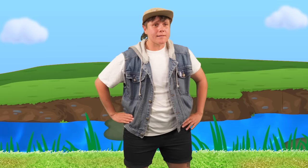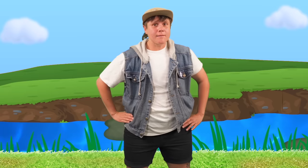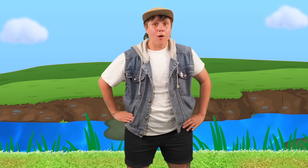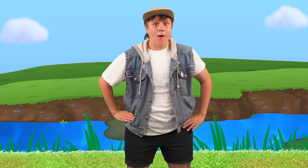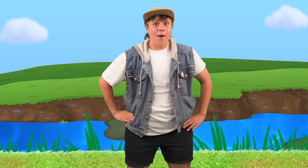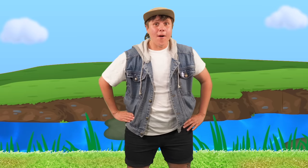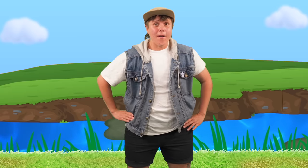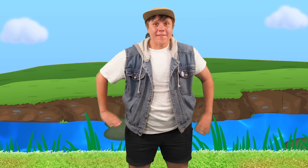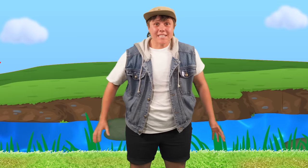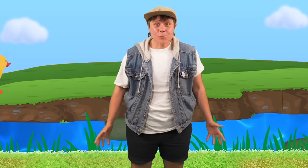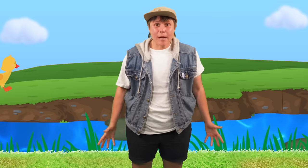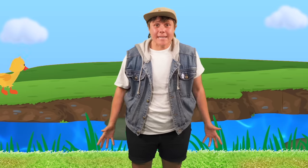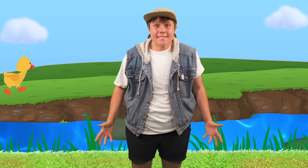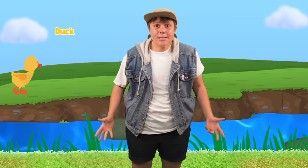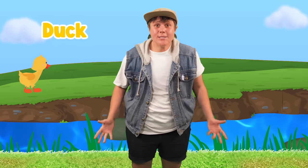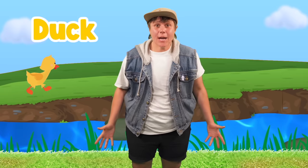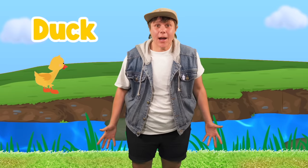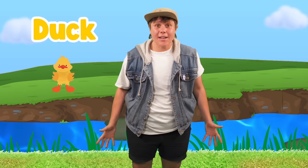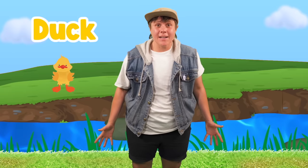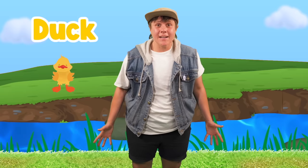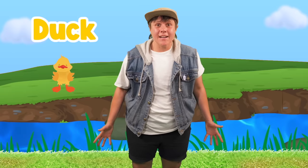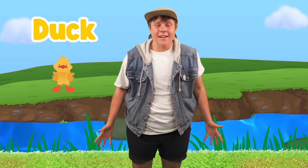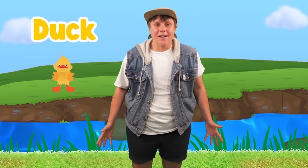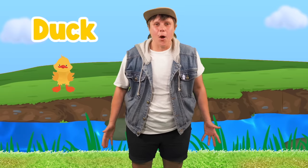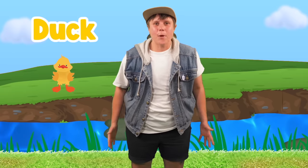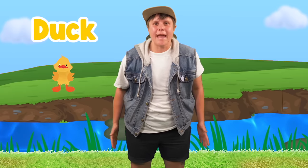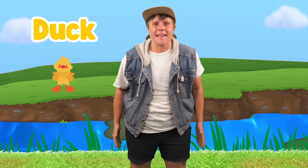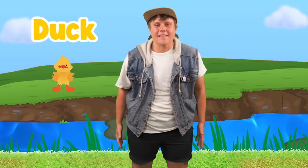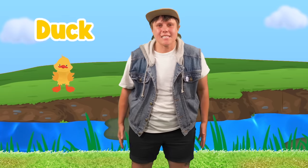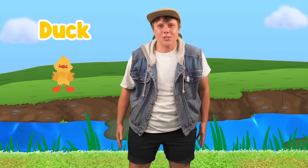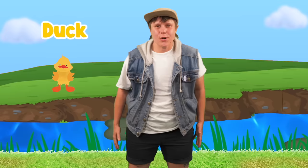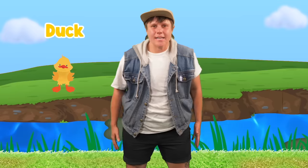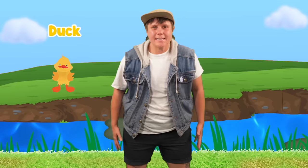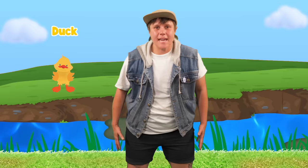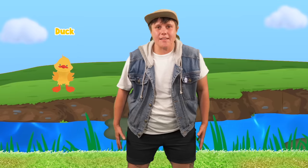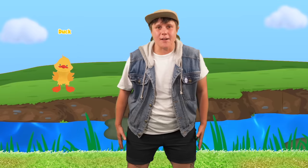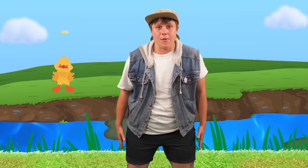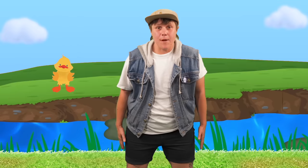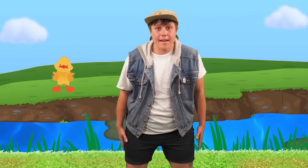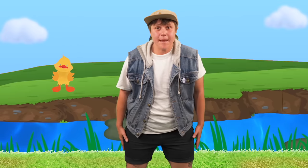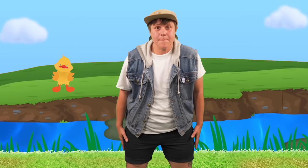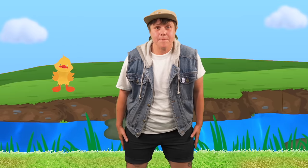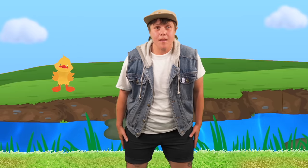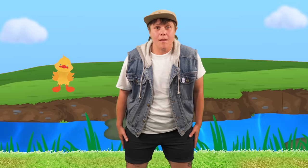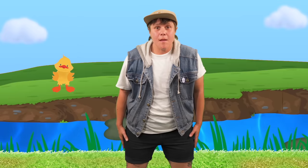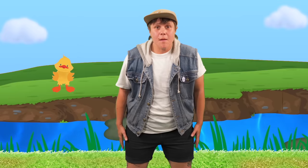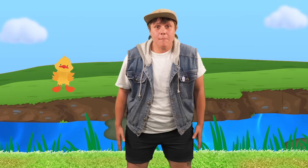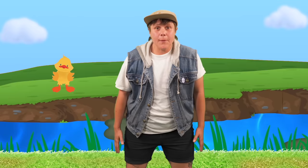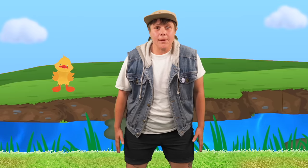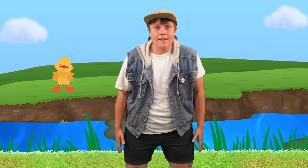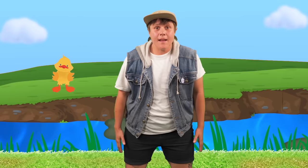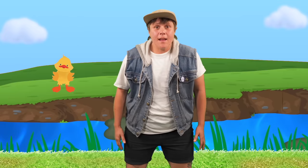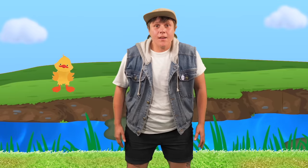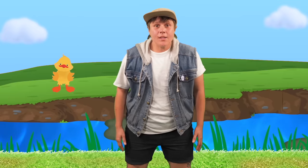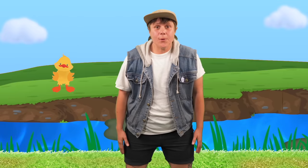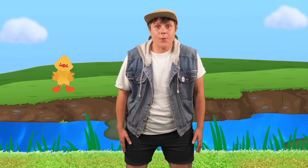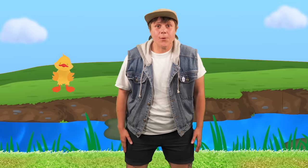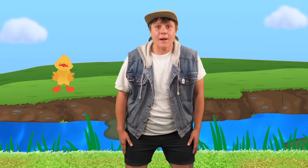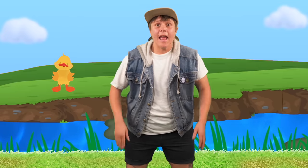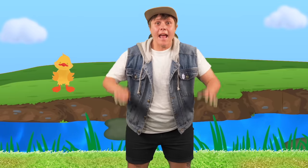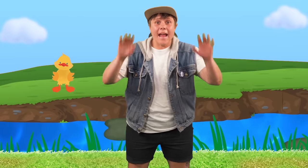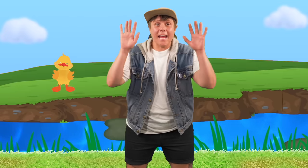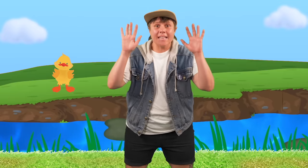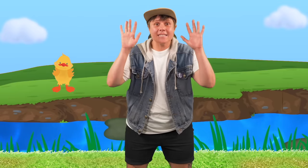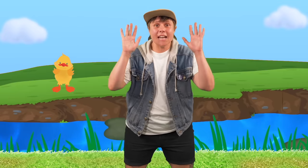quack. That's right, it's a duck. Okay, let's try it together. Ready? Put